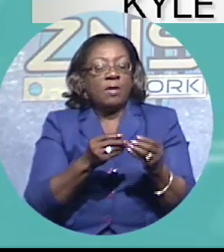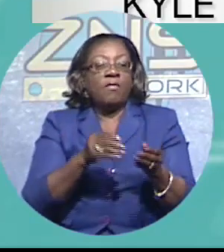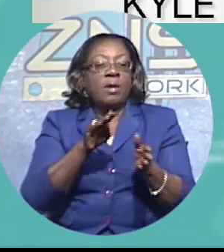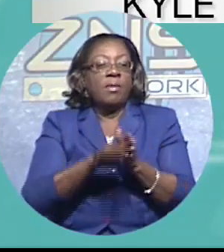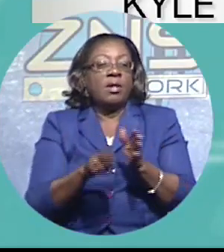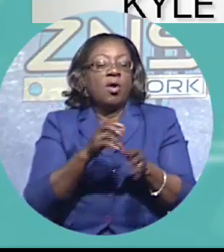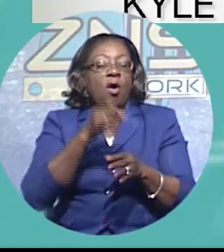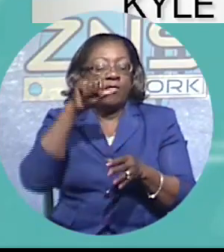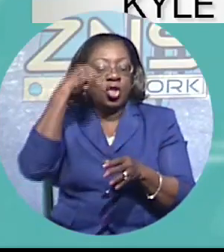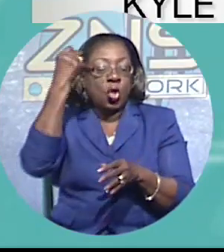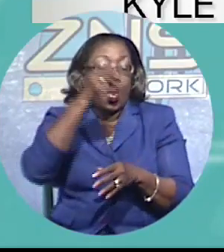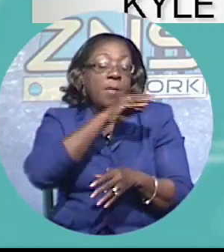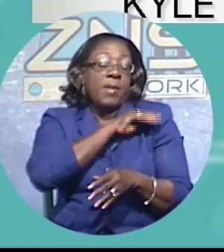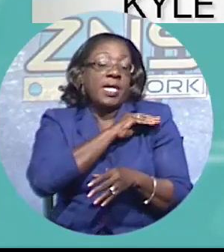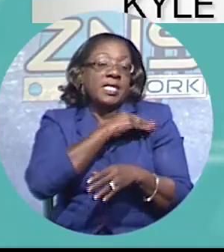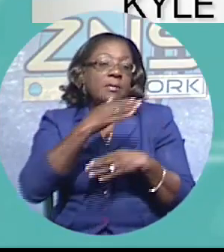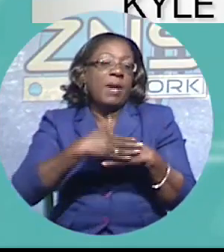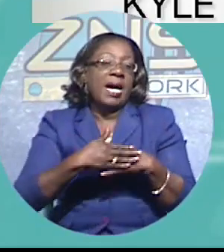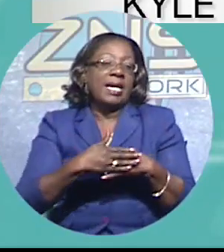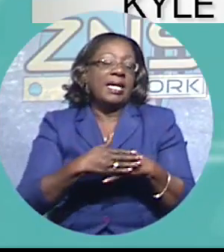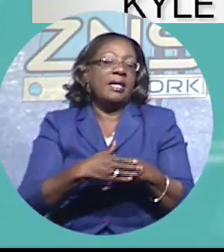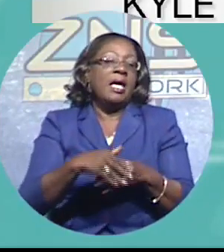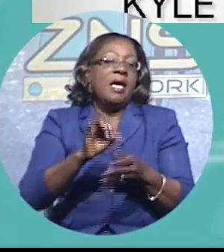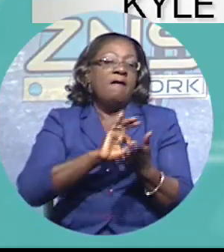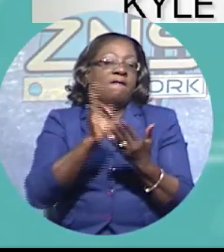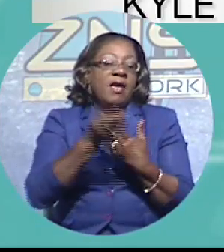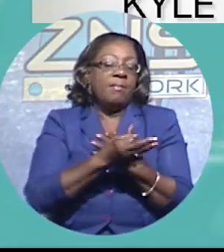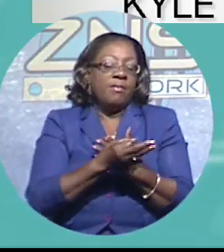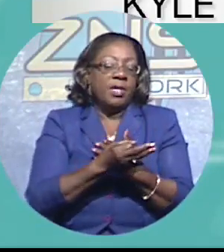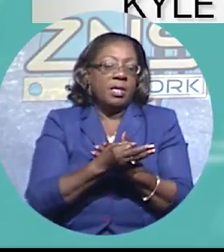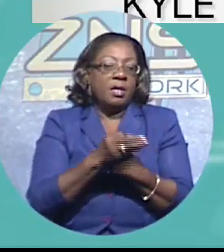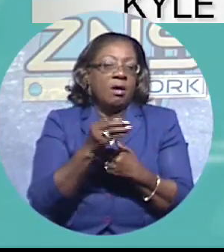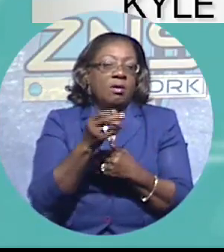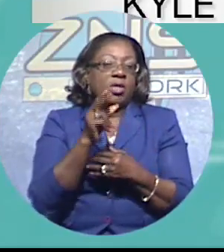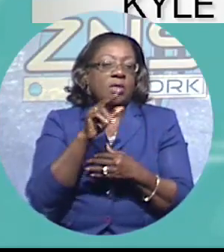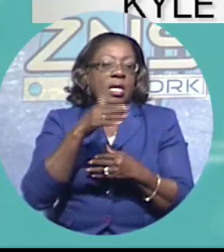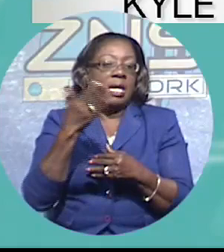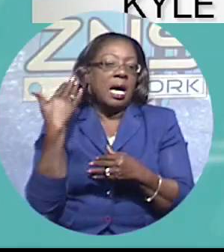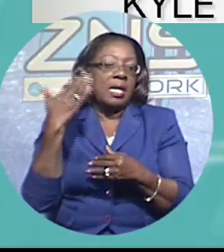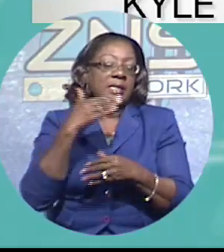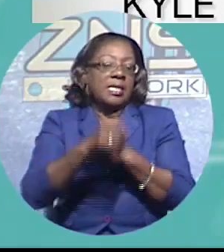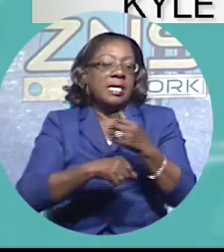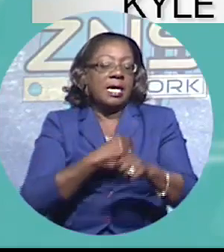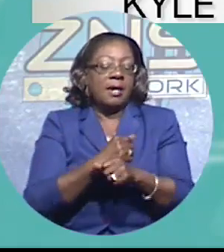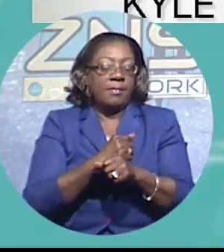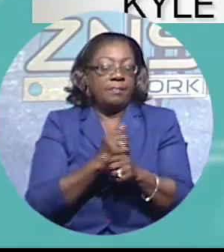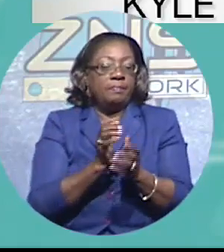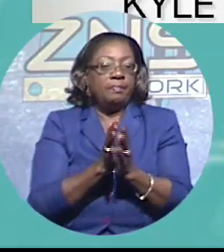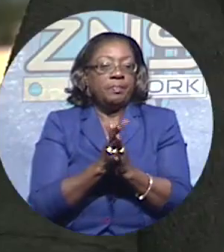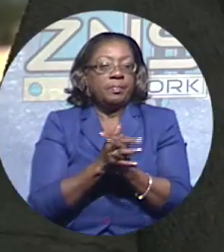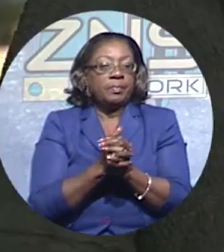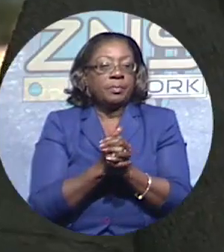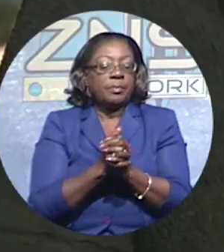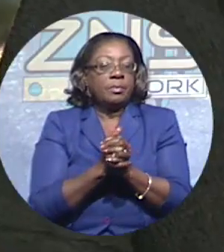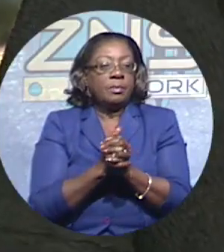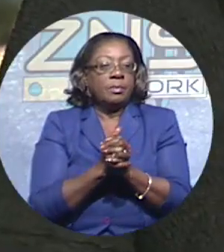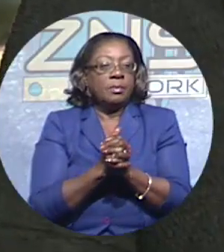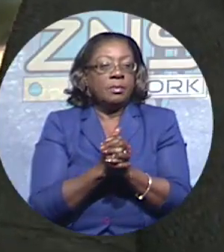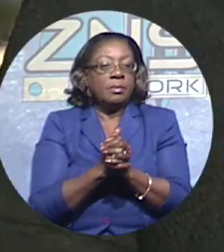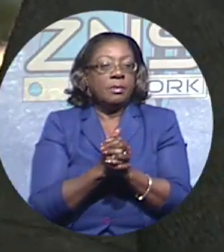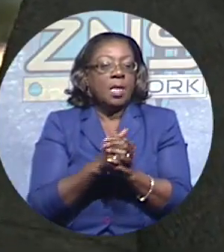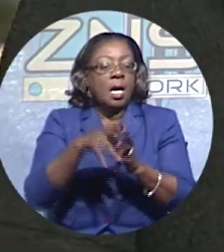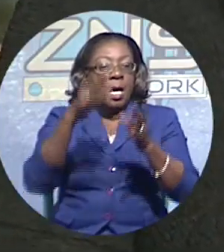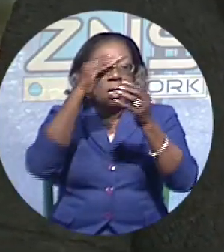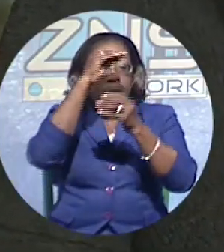of Sean Munnings back on February 4th. Munnings was reportedly stabbed to the neck following an altercation with Gray.